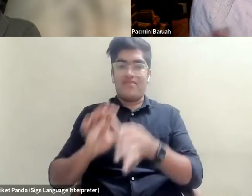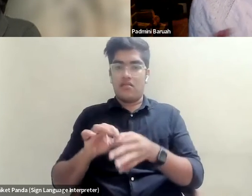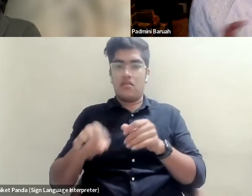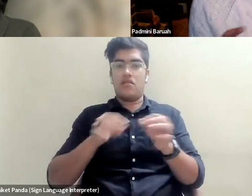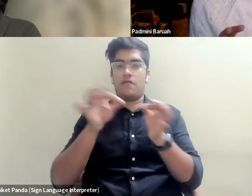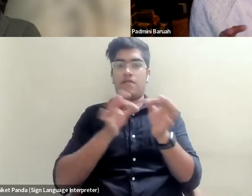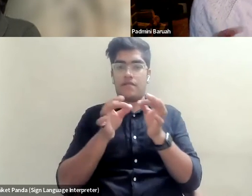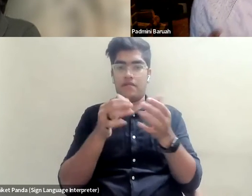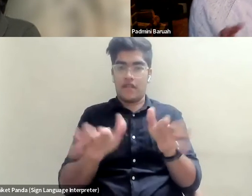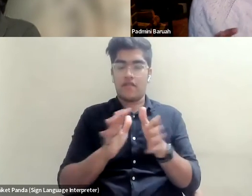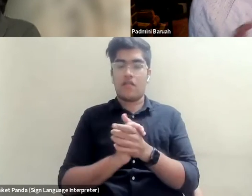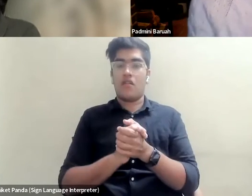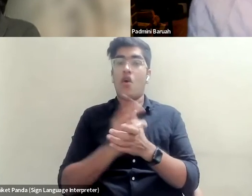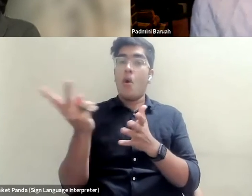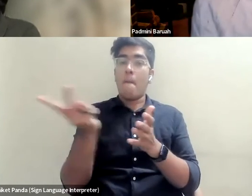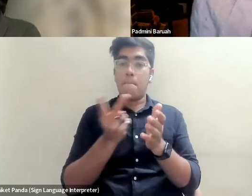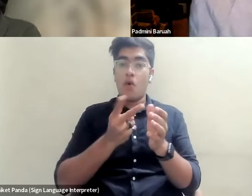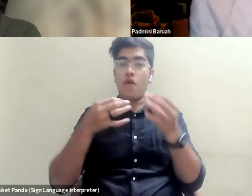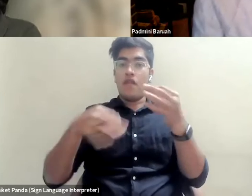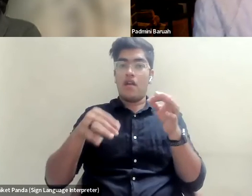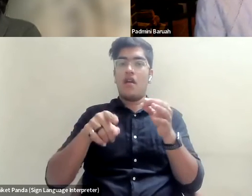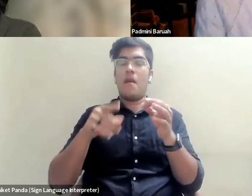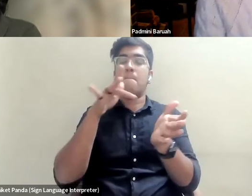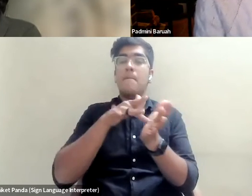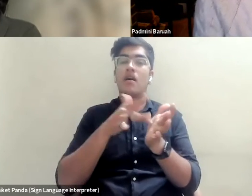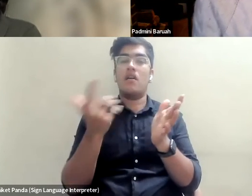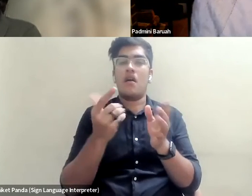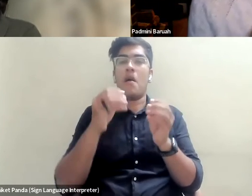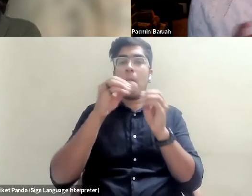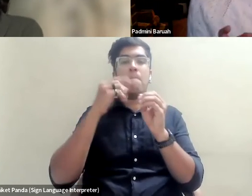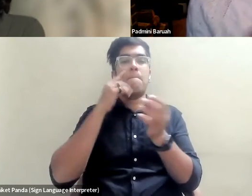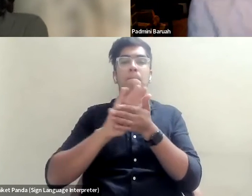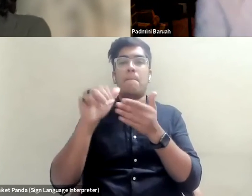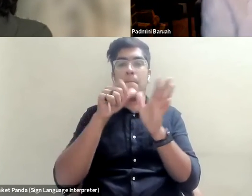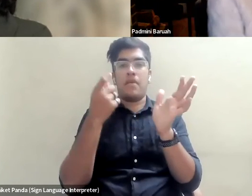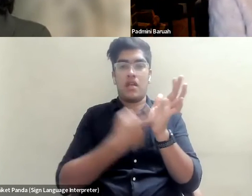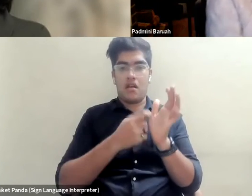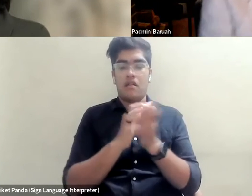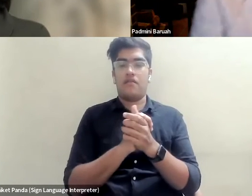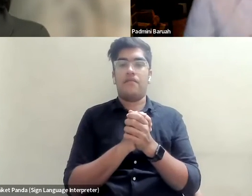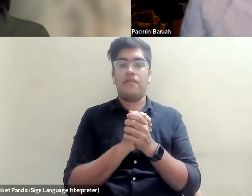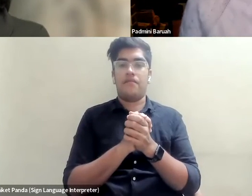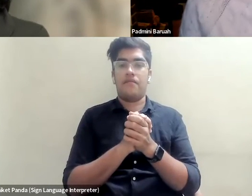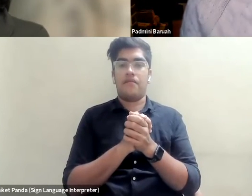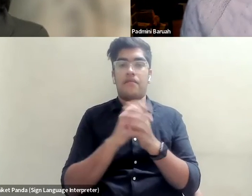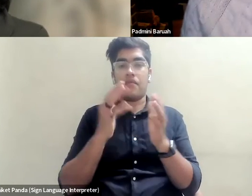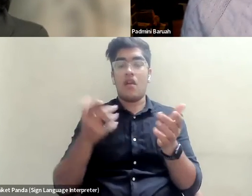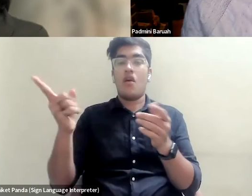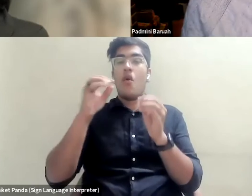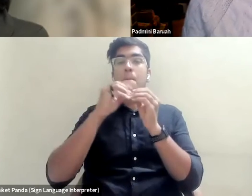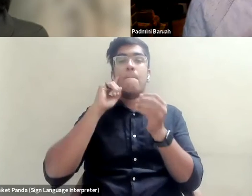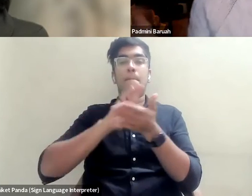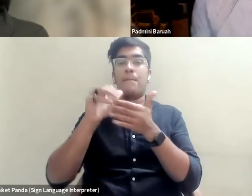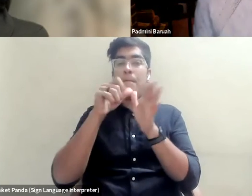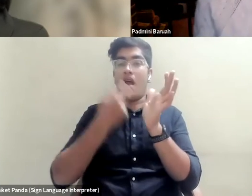both documents were issued by authorities in Bihar because they were originally in Bihar. But since they couldn't bring the Bihari authorities to testify before